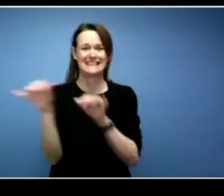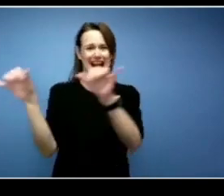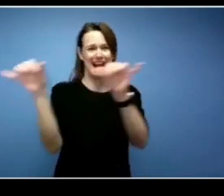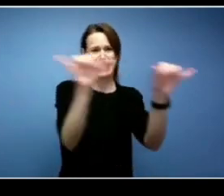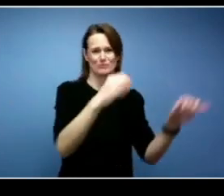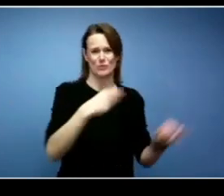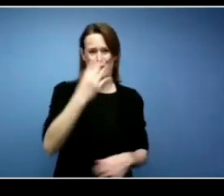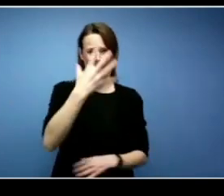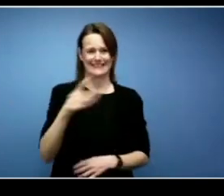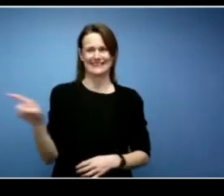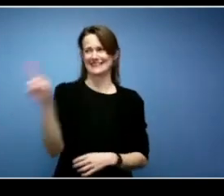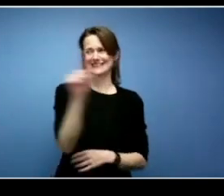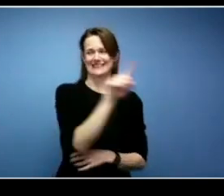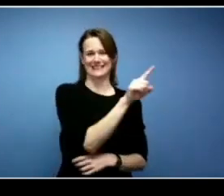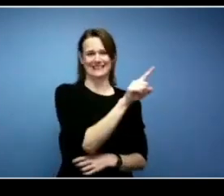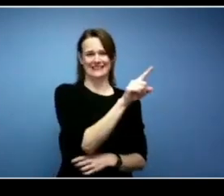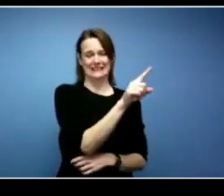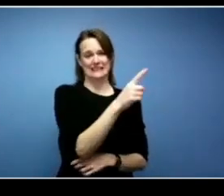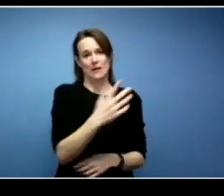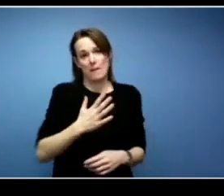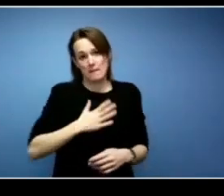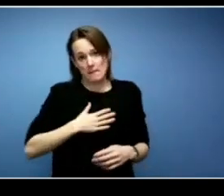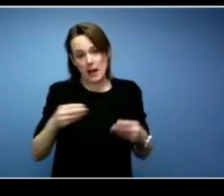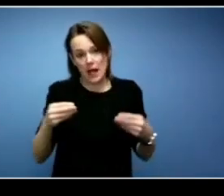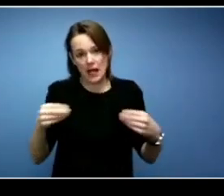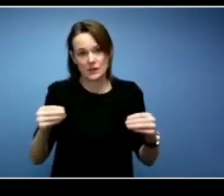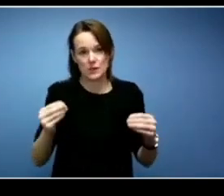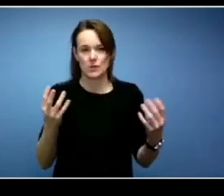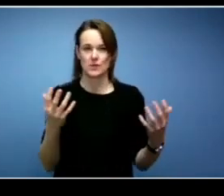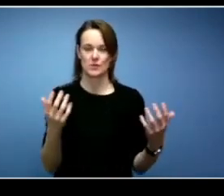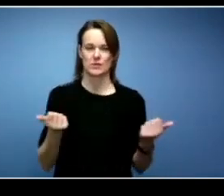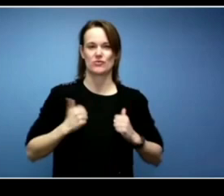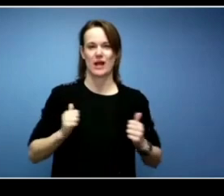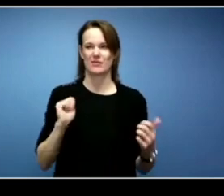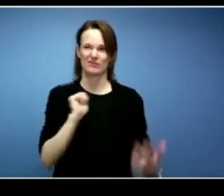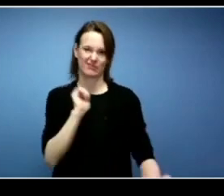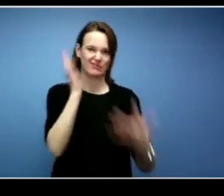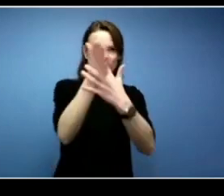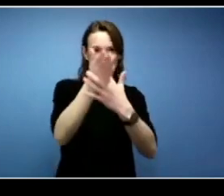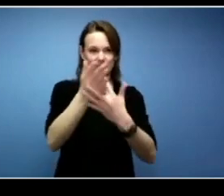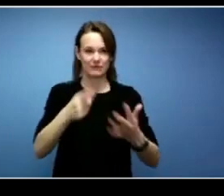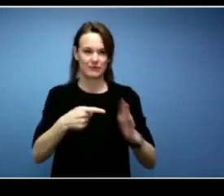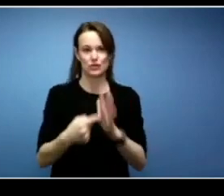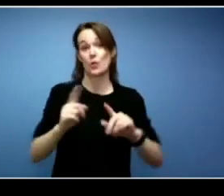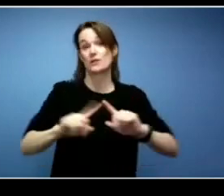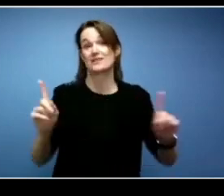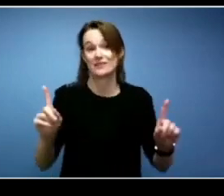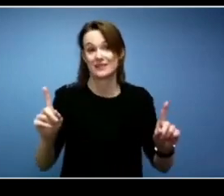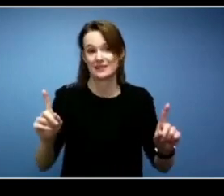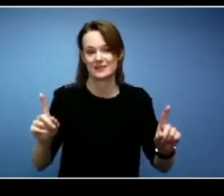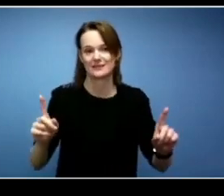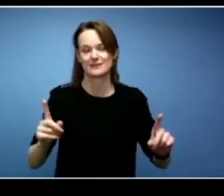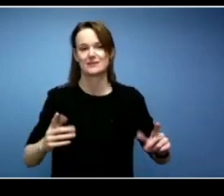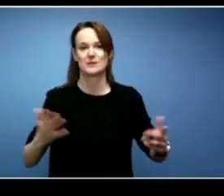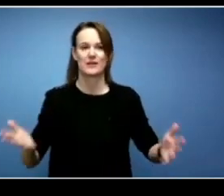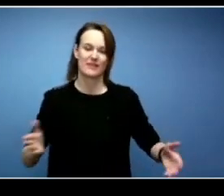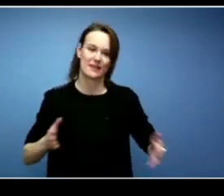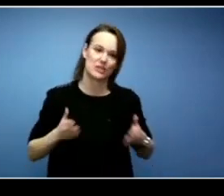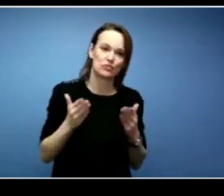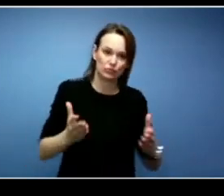with our shop, we like to break that monotony and be positive